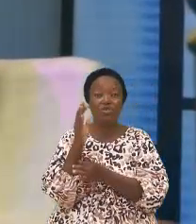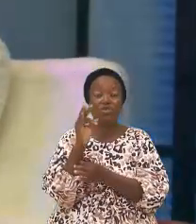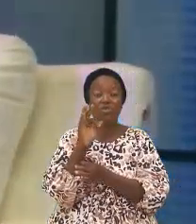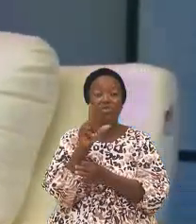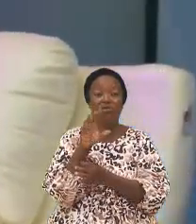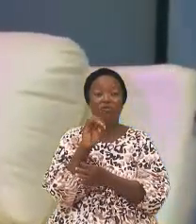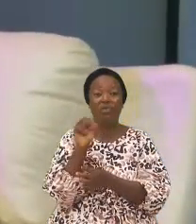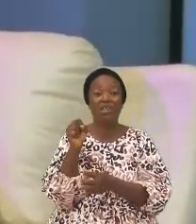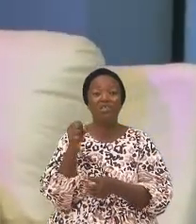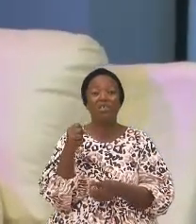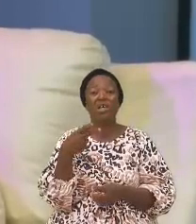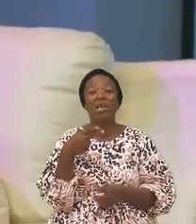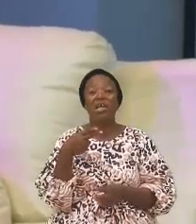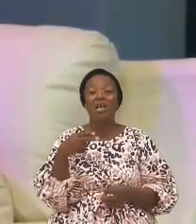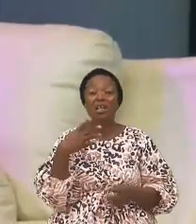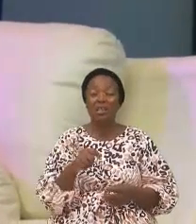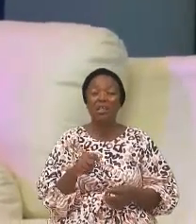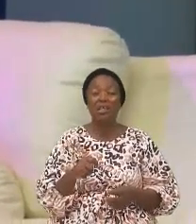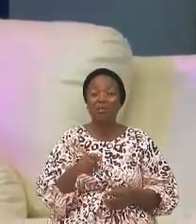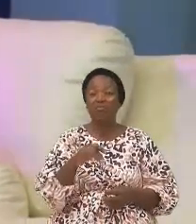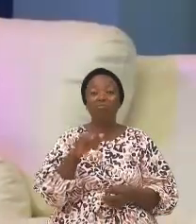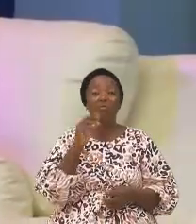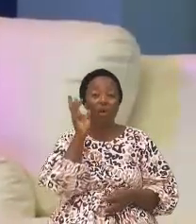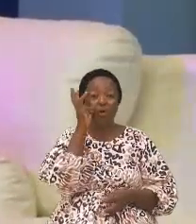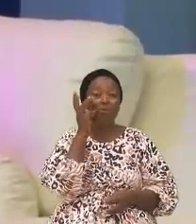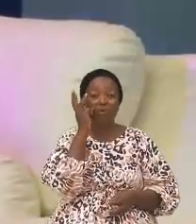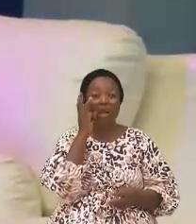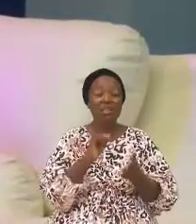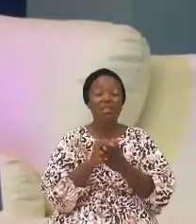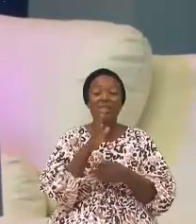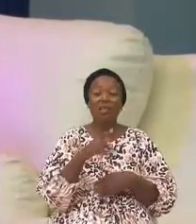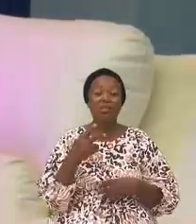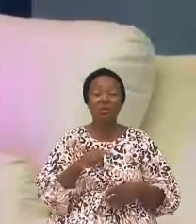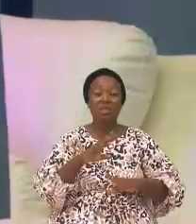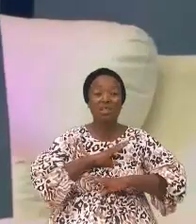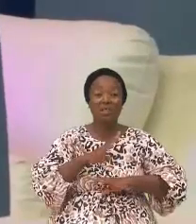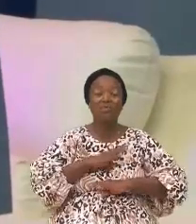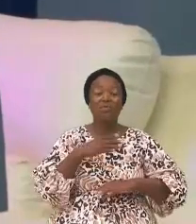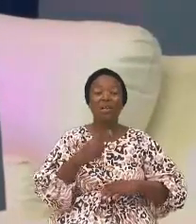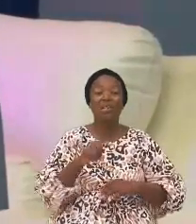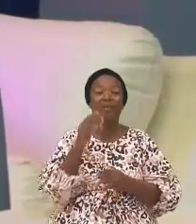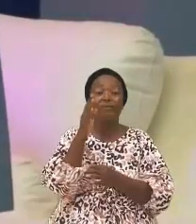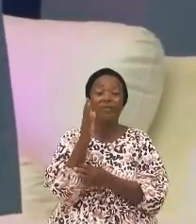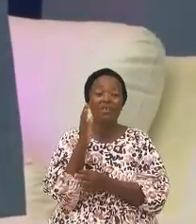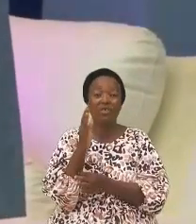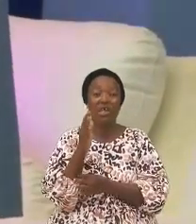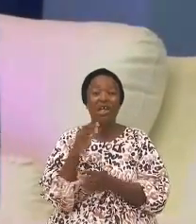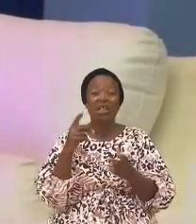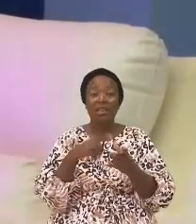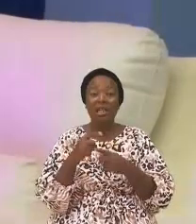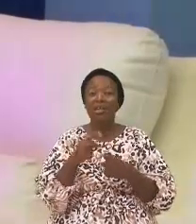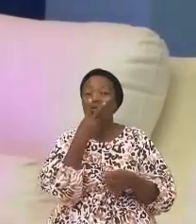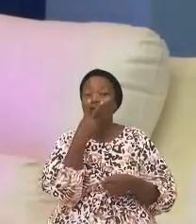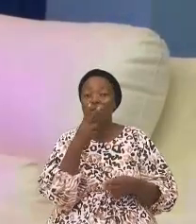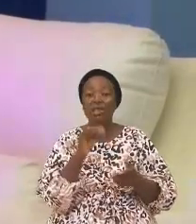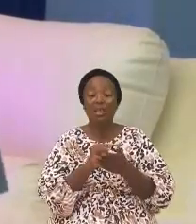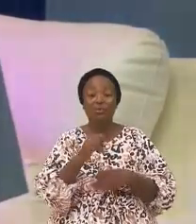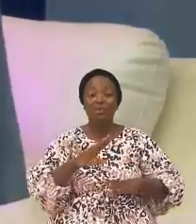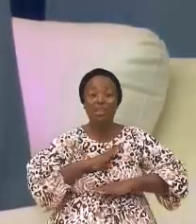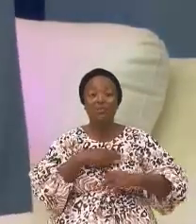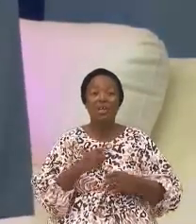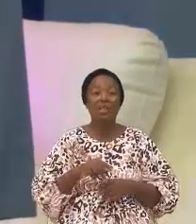will satisfy the flesh. The alcohol that will satisfy the flesh. The